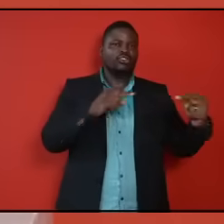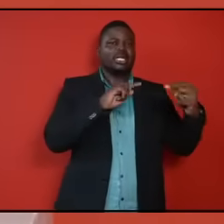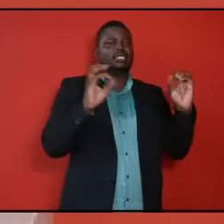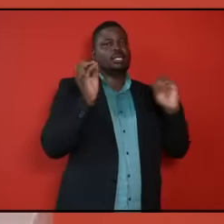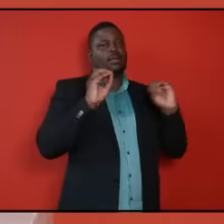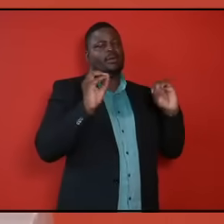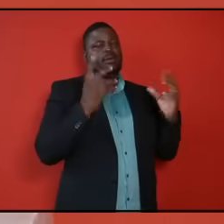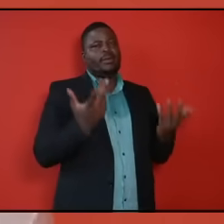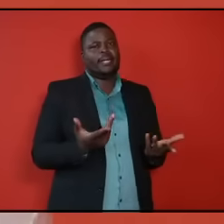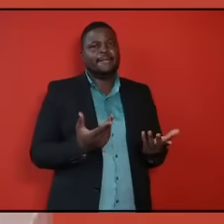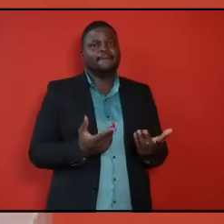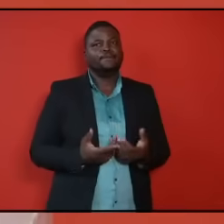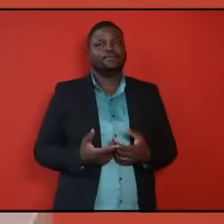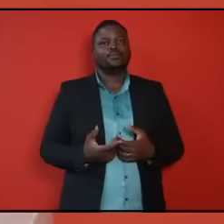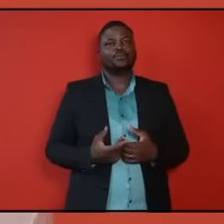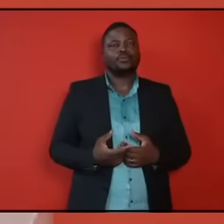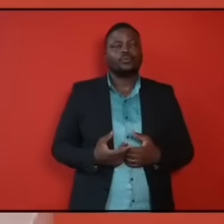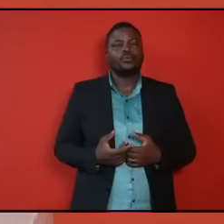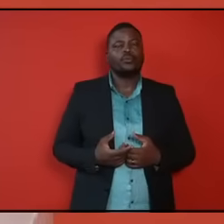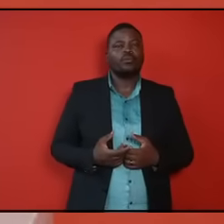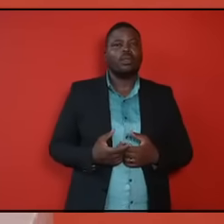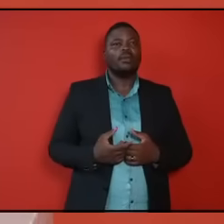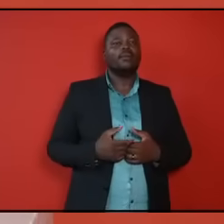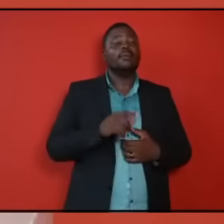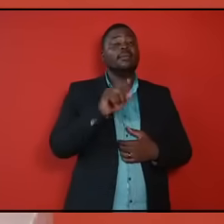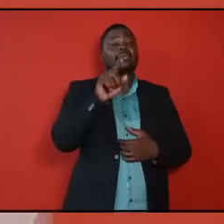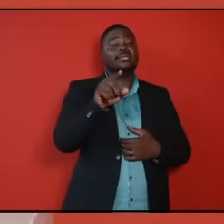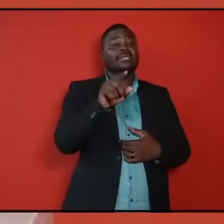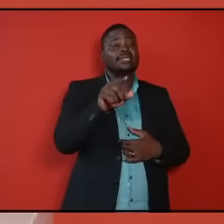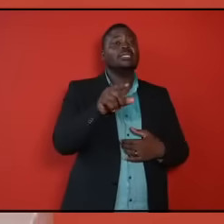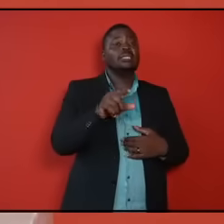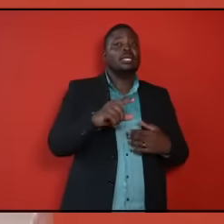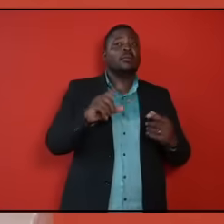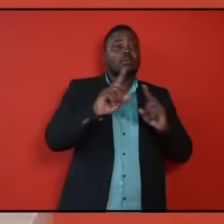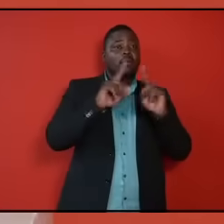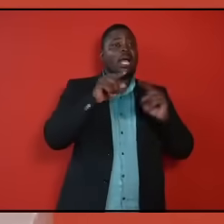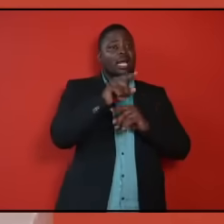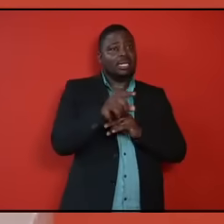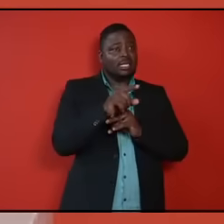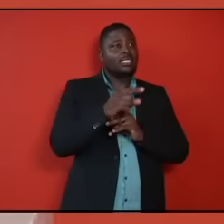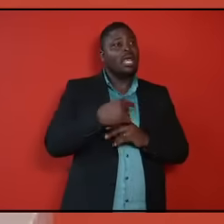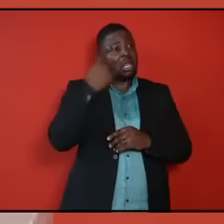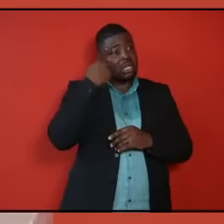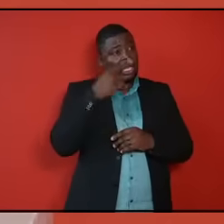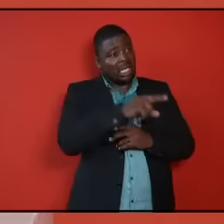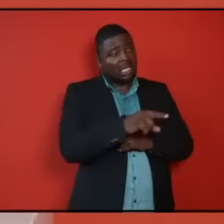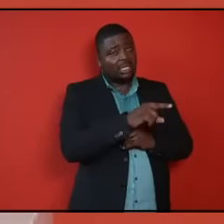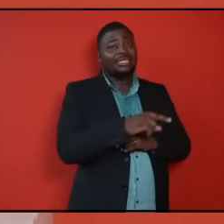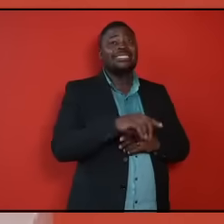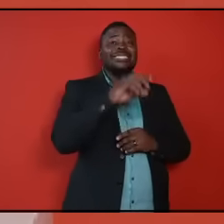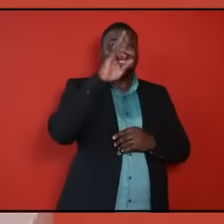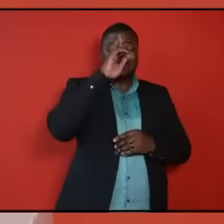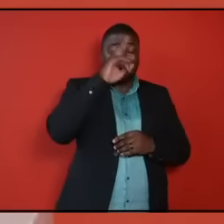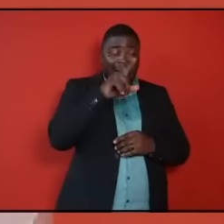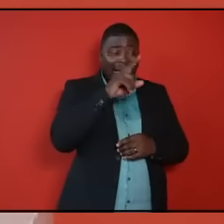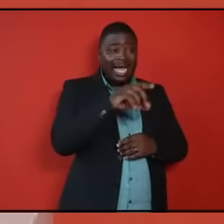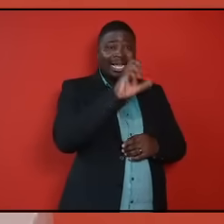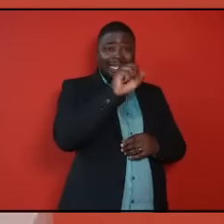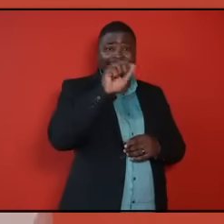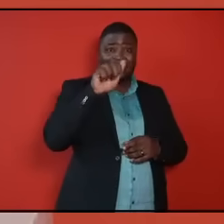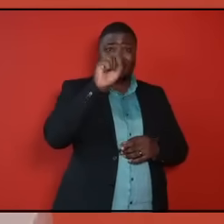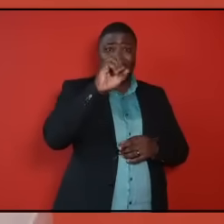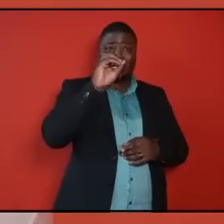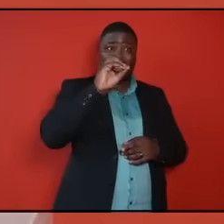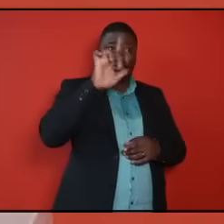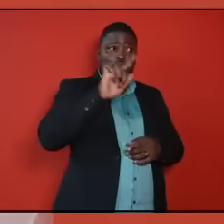small petrol there, this and that. And they think they call that a rival. Sasol alone can